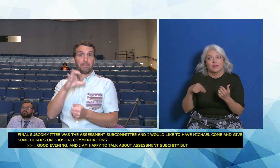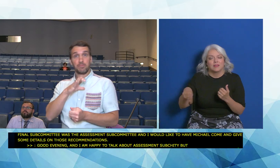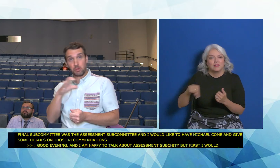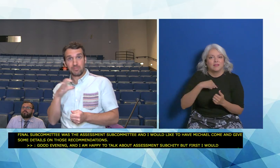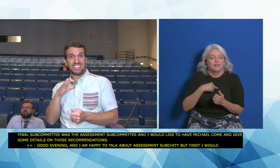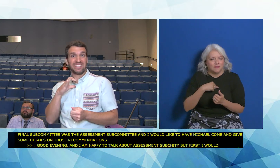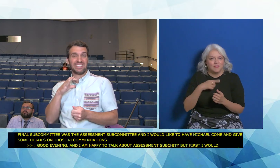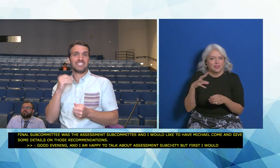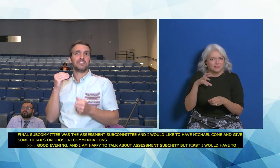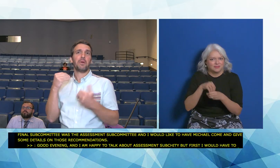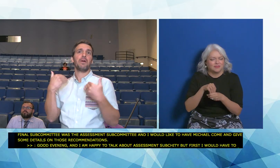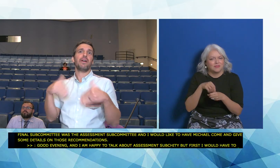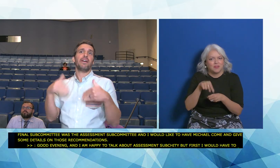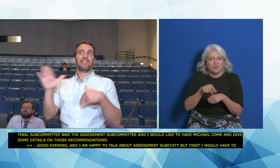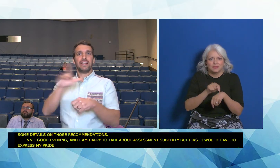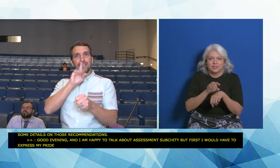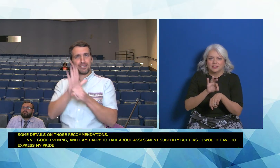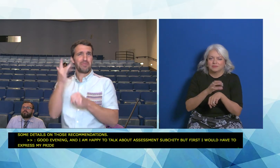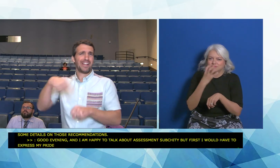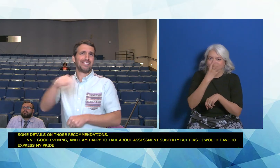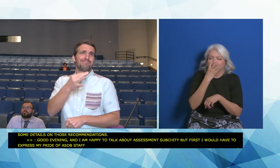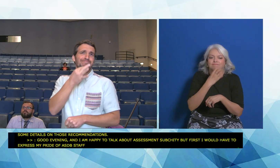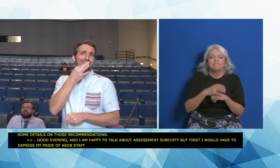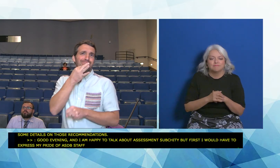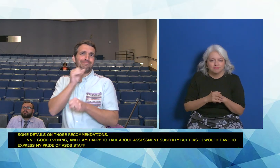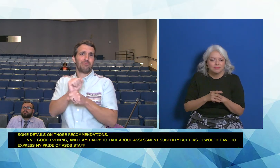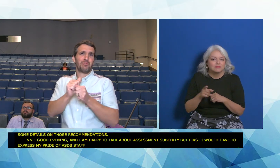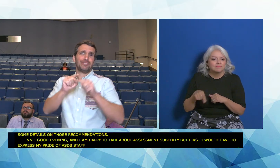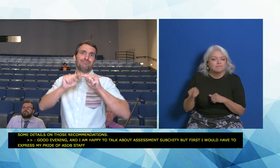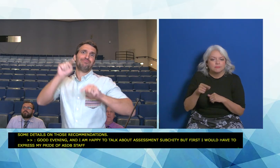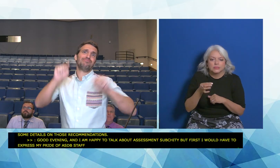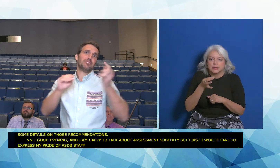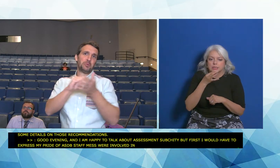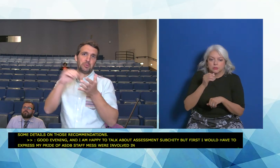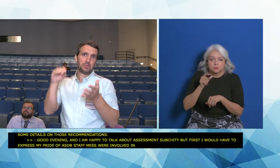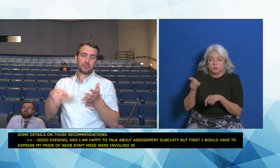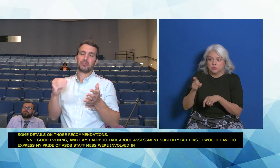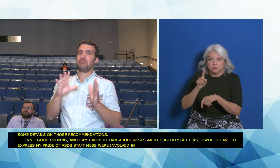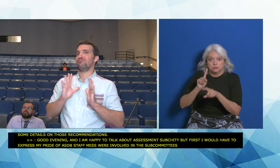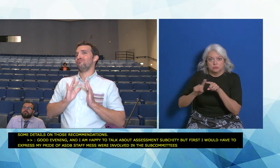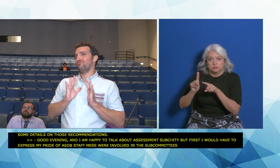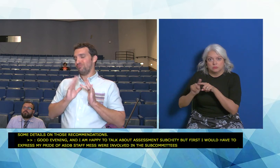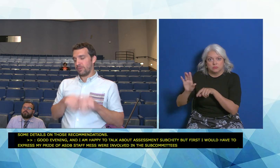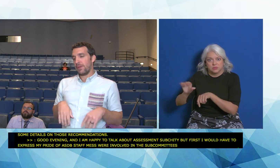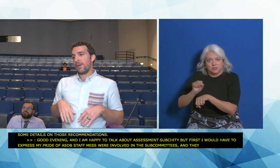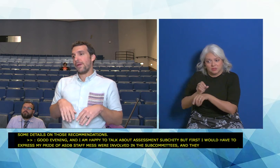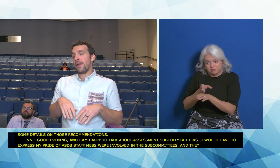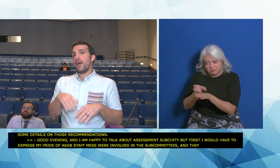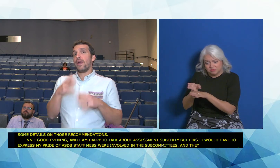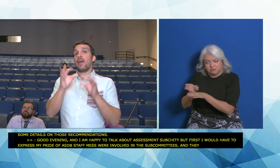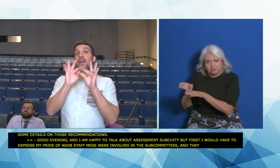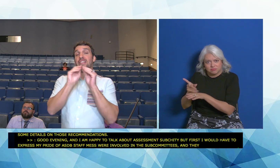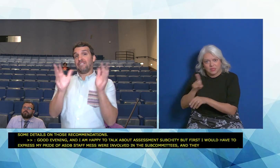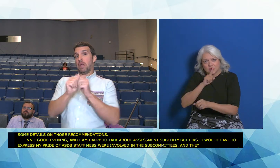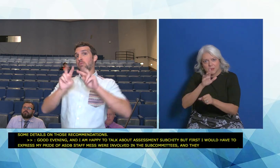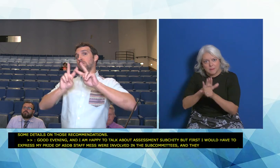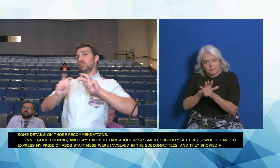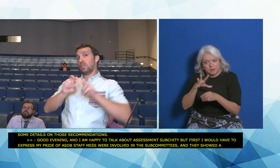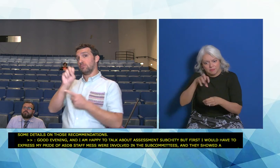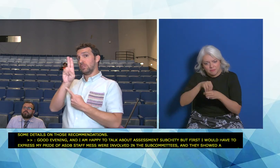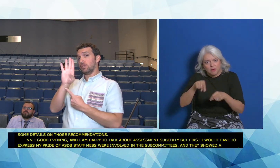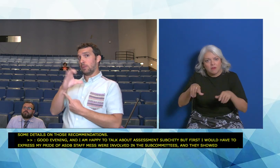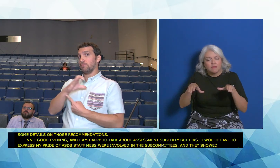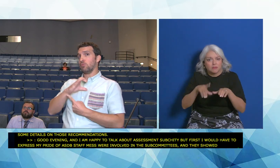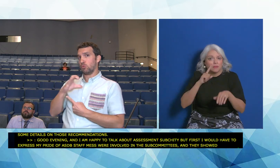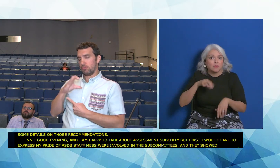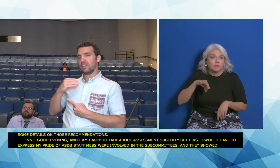how many ASDB staff members were involved in these subcommittees. They showed a great deal of commitment in their areas of expertise and to the